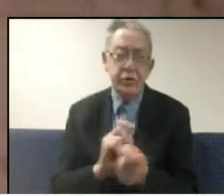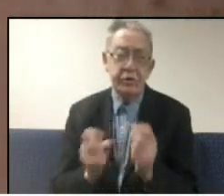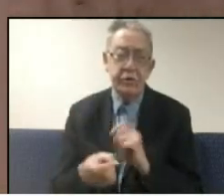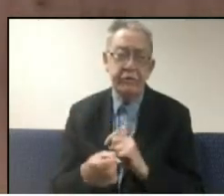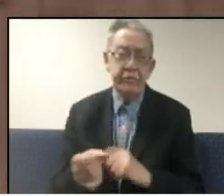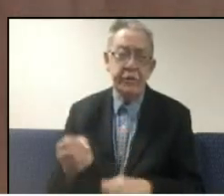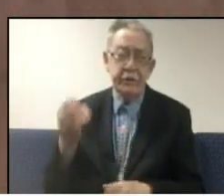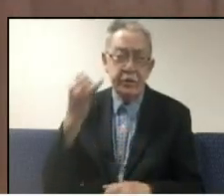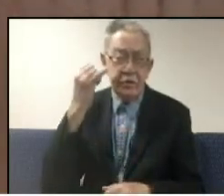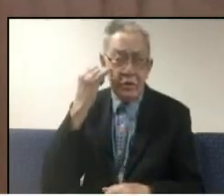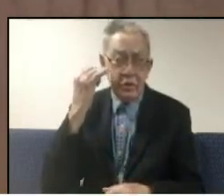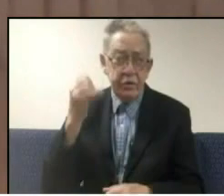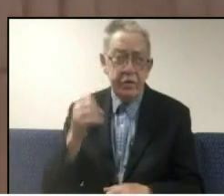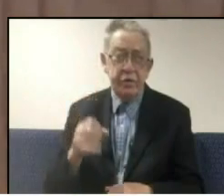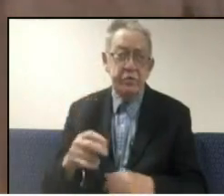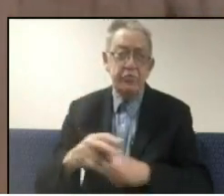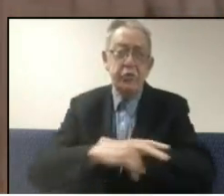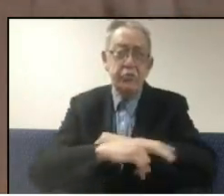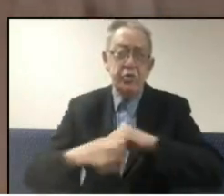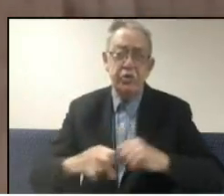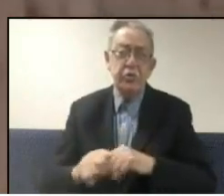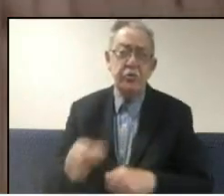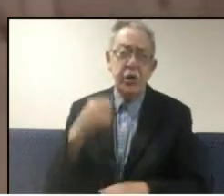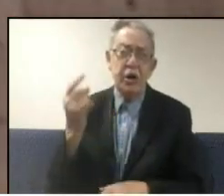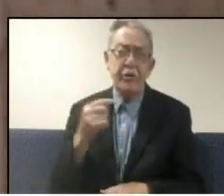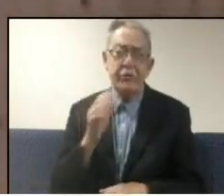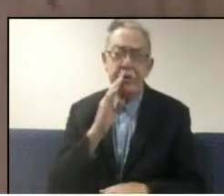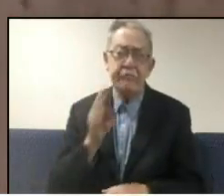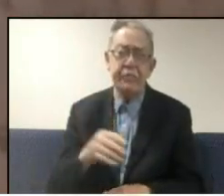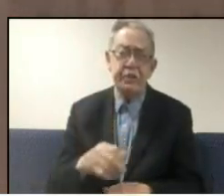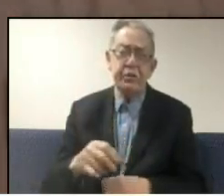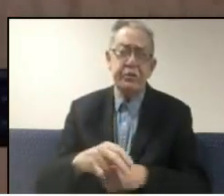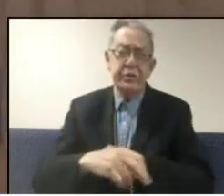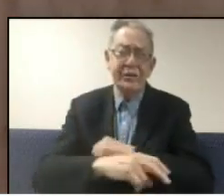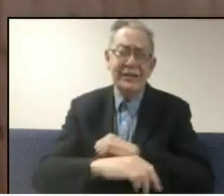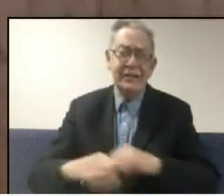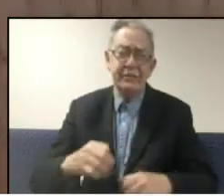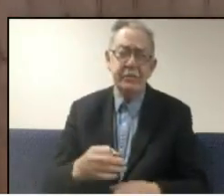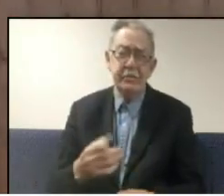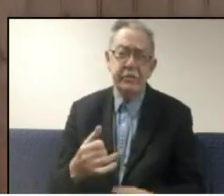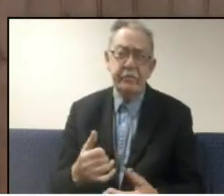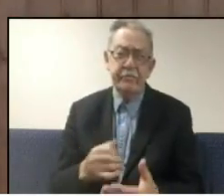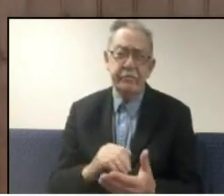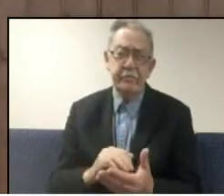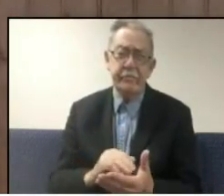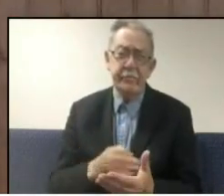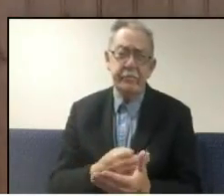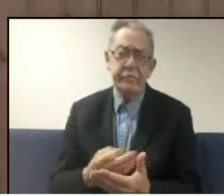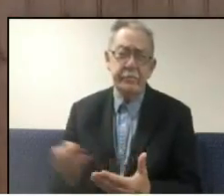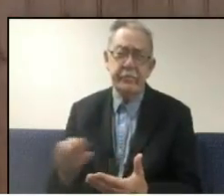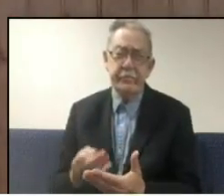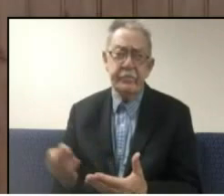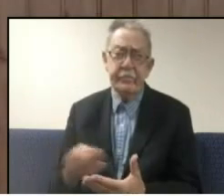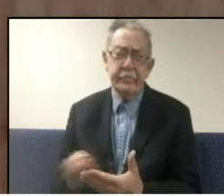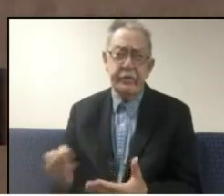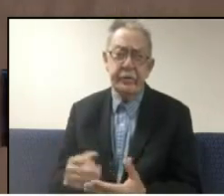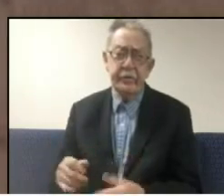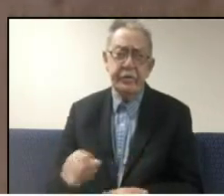you're a cheat, you'll always be a cheat. If you're a failure, you'll be a failure. If you're dishonest, you'll always be